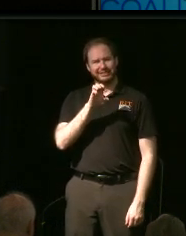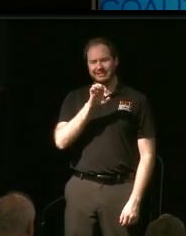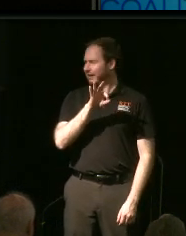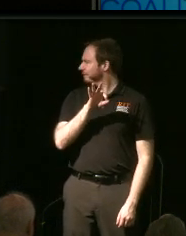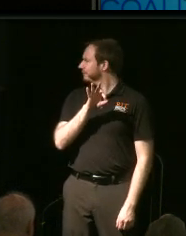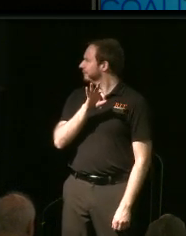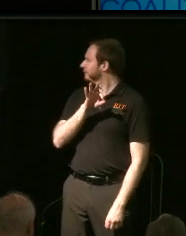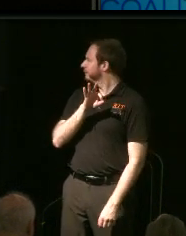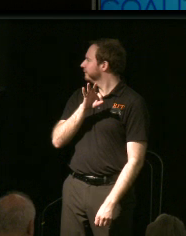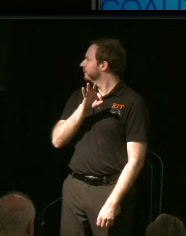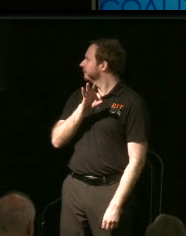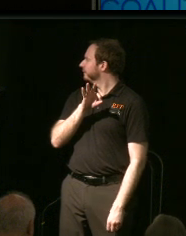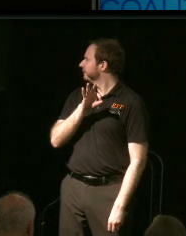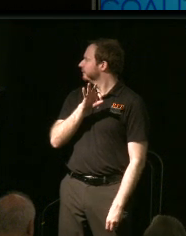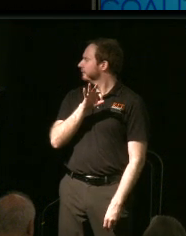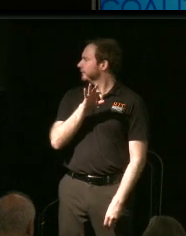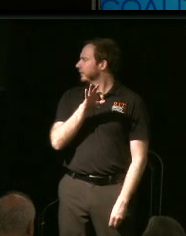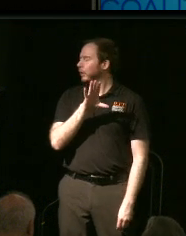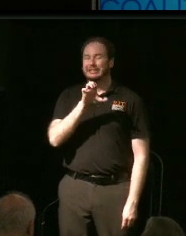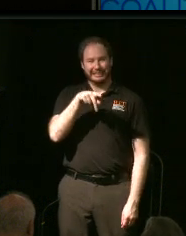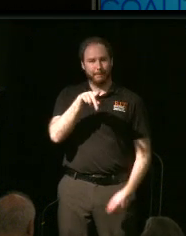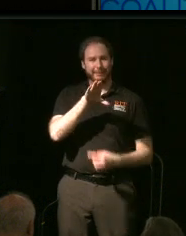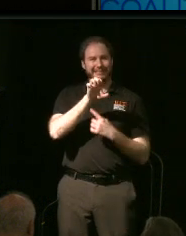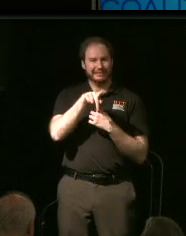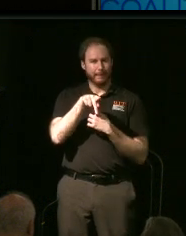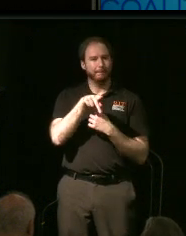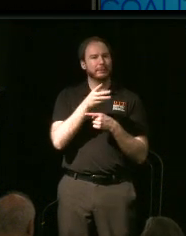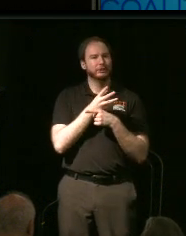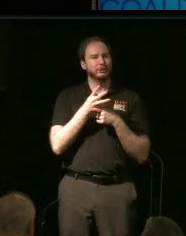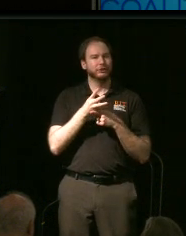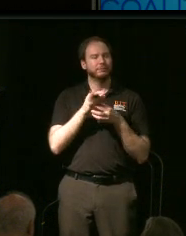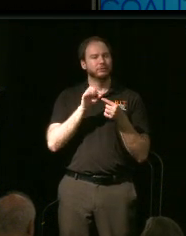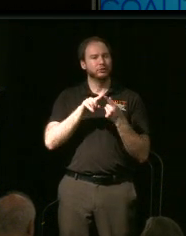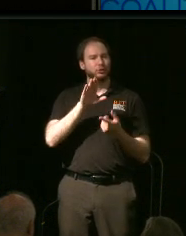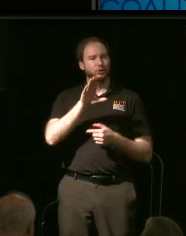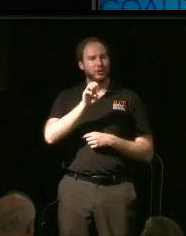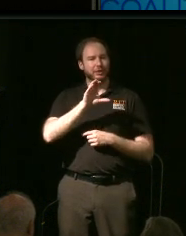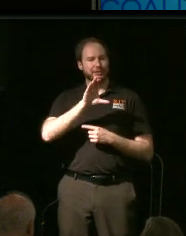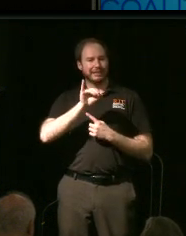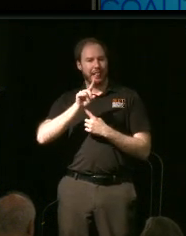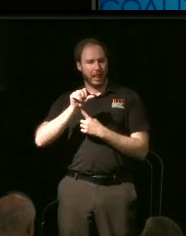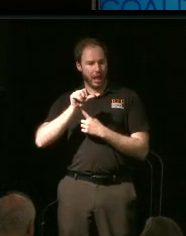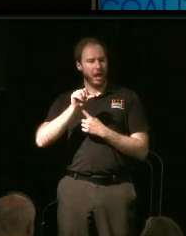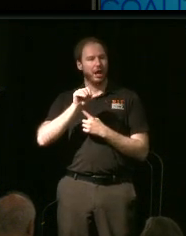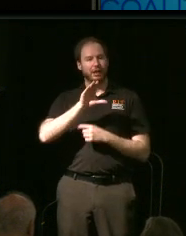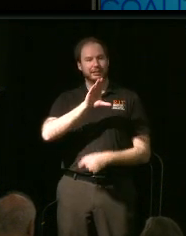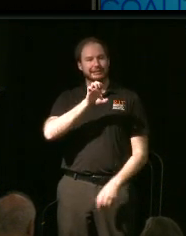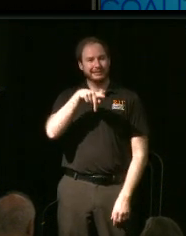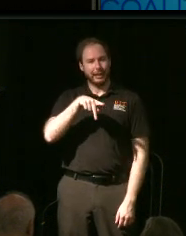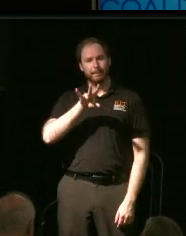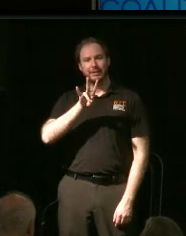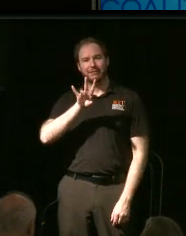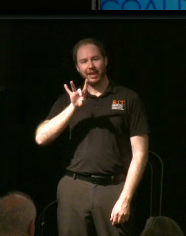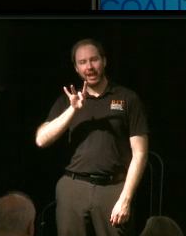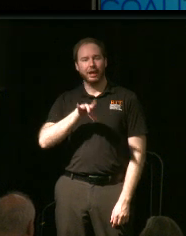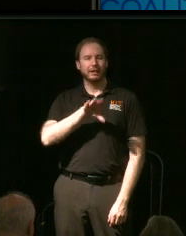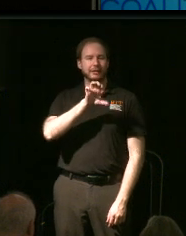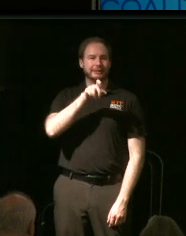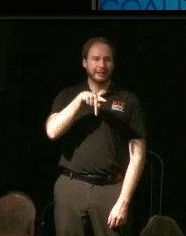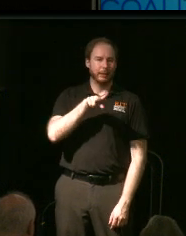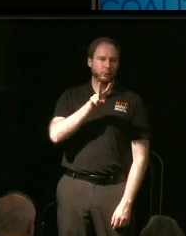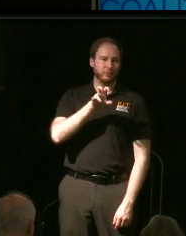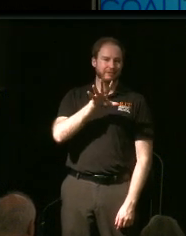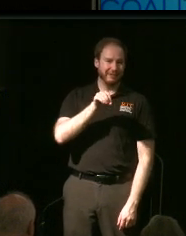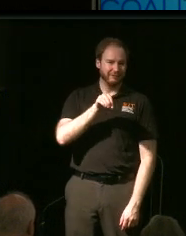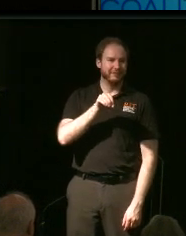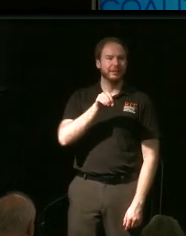called the centriole, has to do with sort of stereocilia, and SEP78 and SEP250,